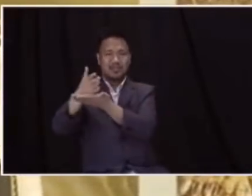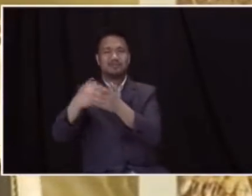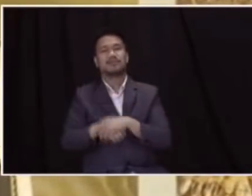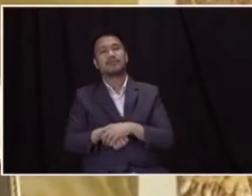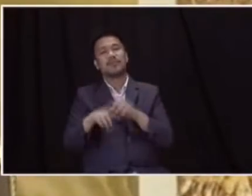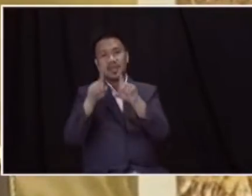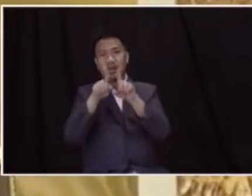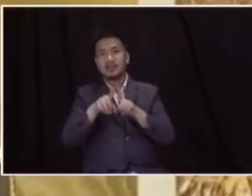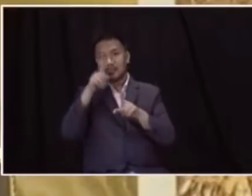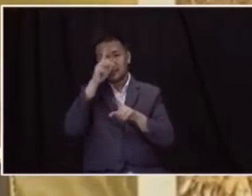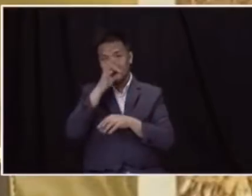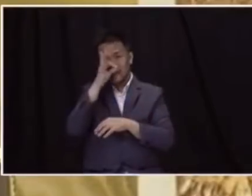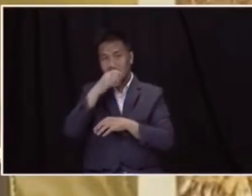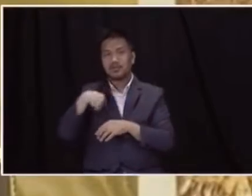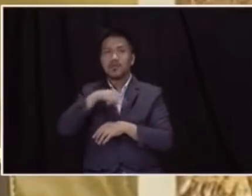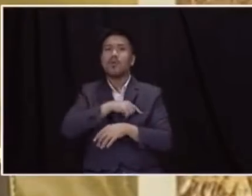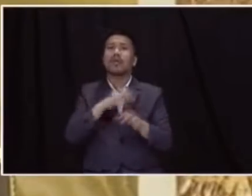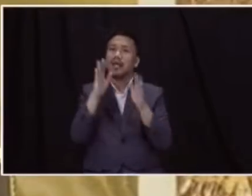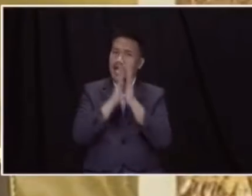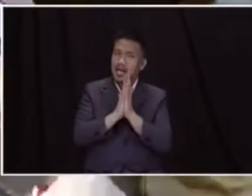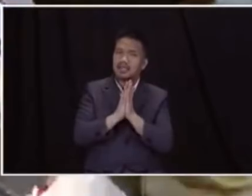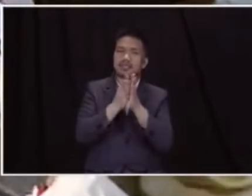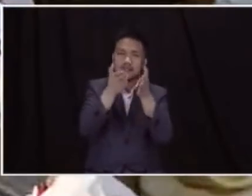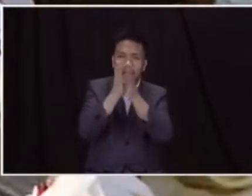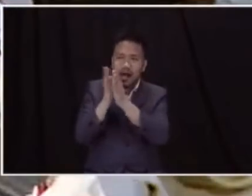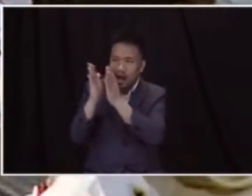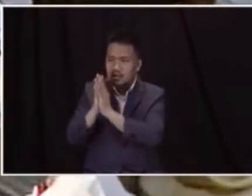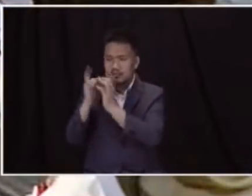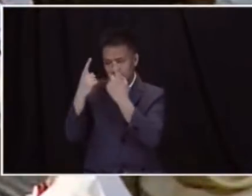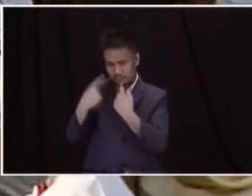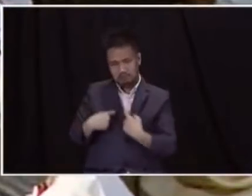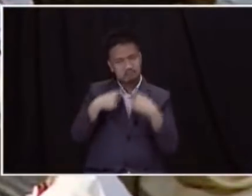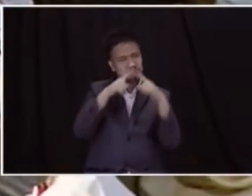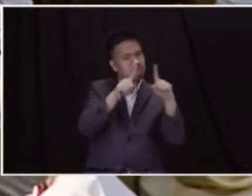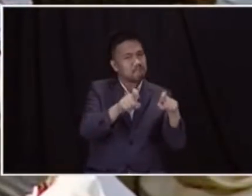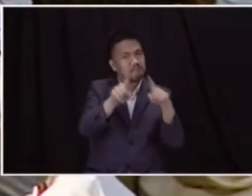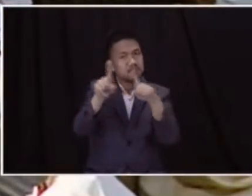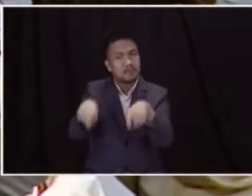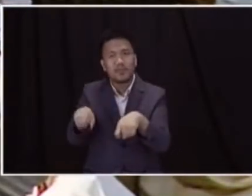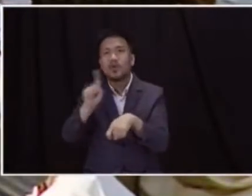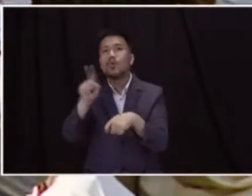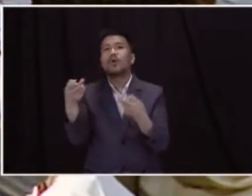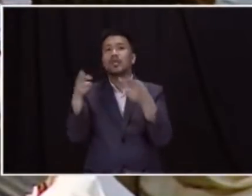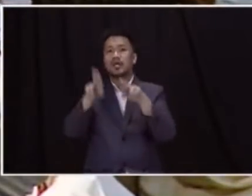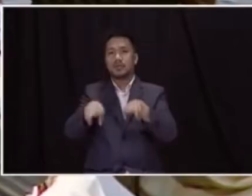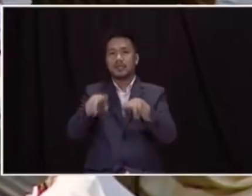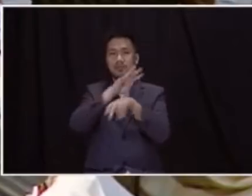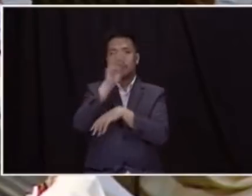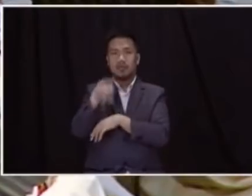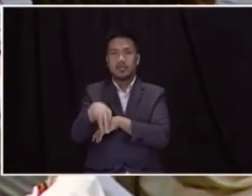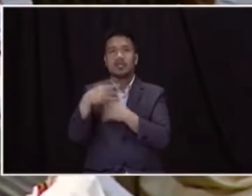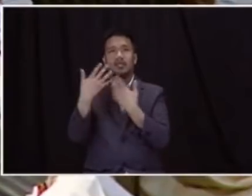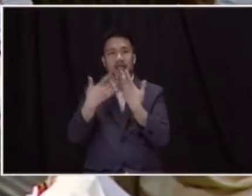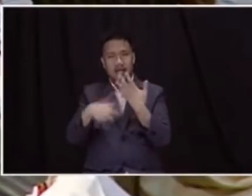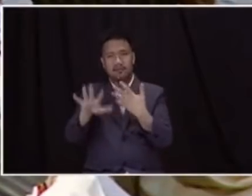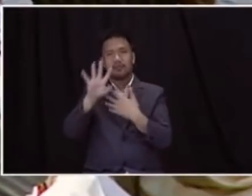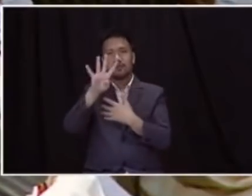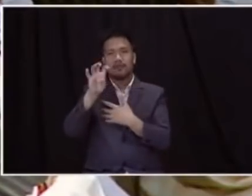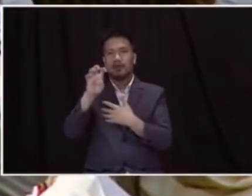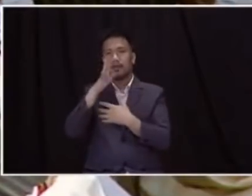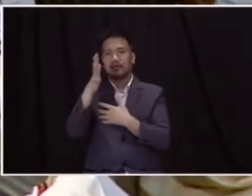As Filipinos, we also ask ourselves, what has happened to Manila after